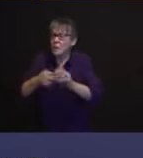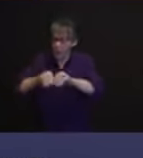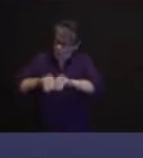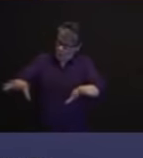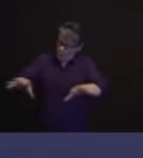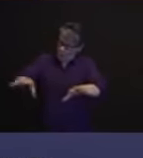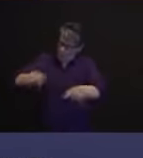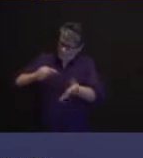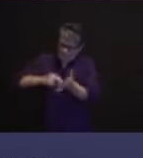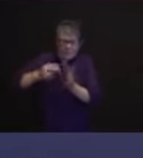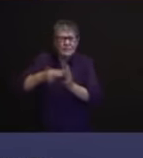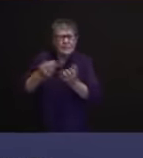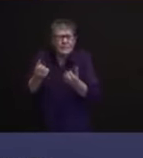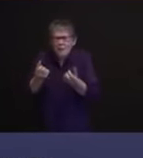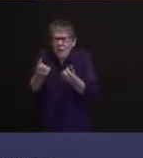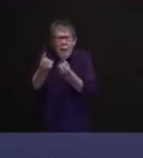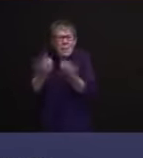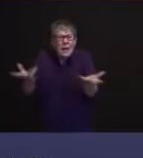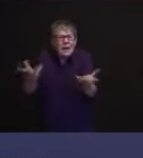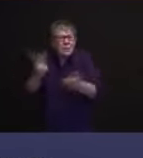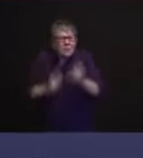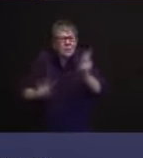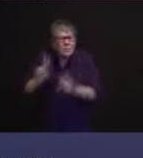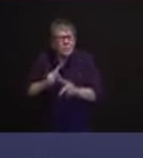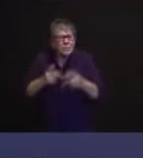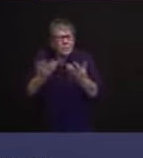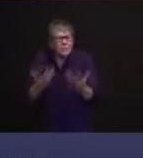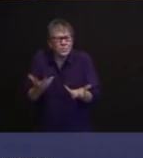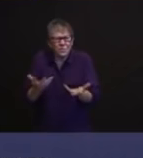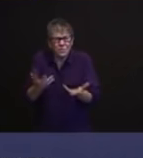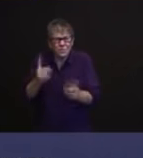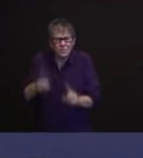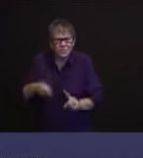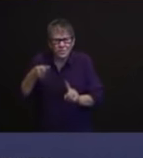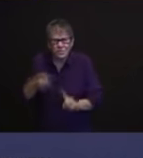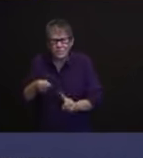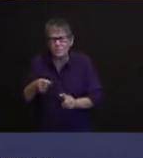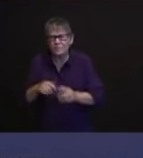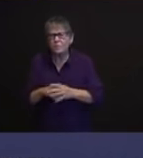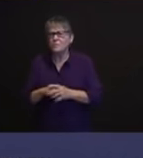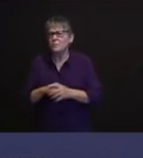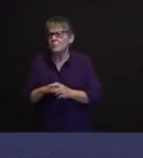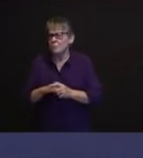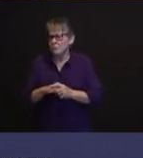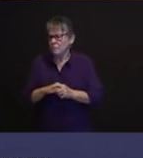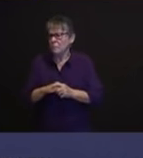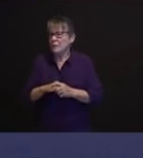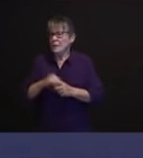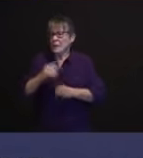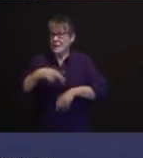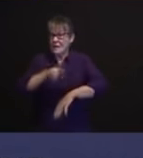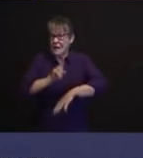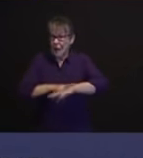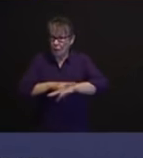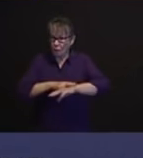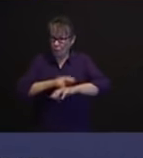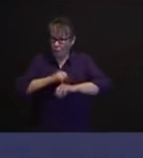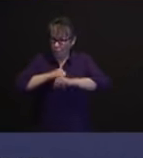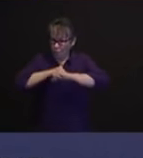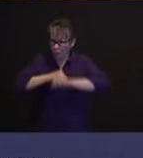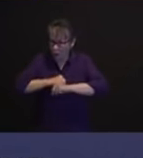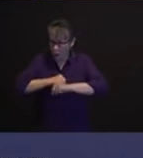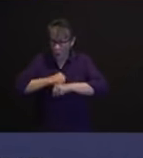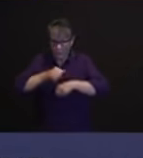the National Guard been deployed to veterans' homes or redeployed? And if so, can you tell us where and what the reason is for that?